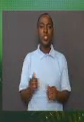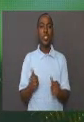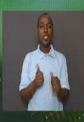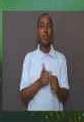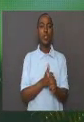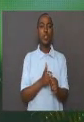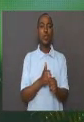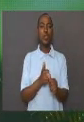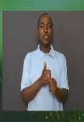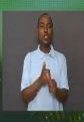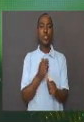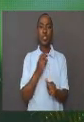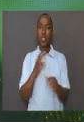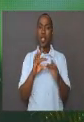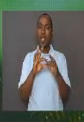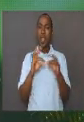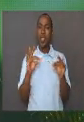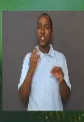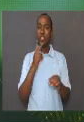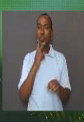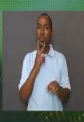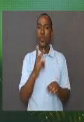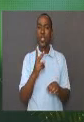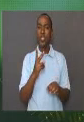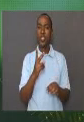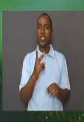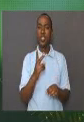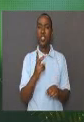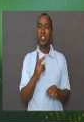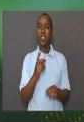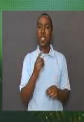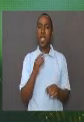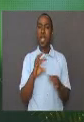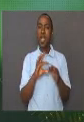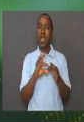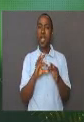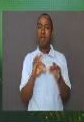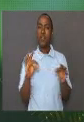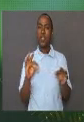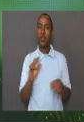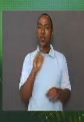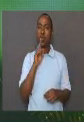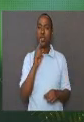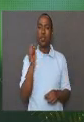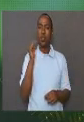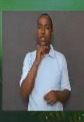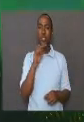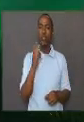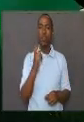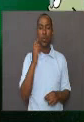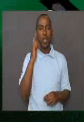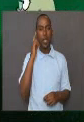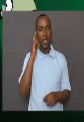following statements and determine whether it is true or false.